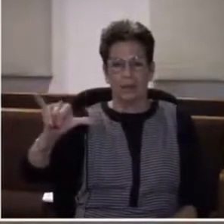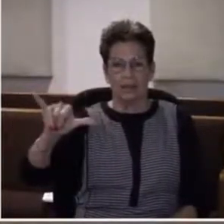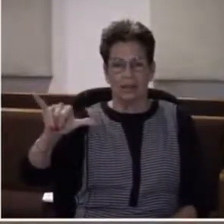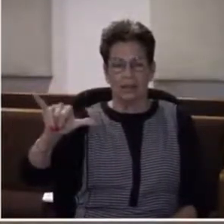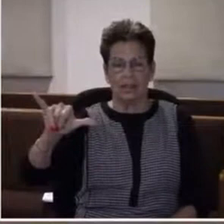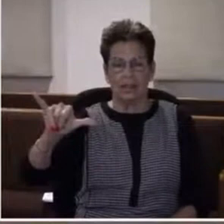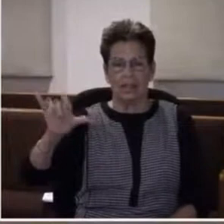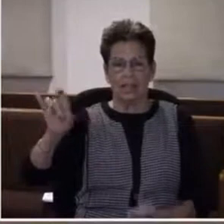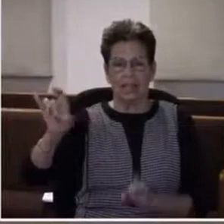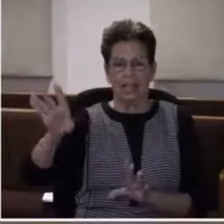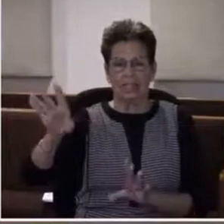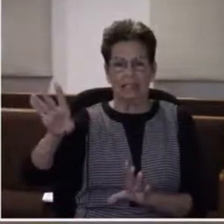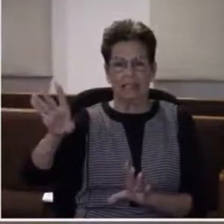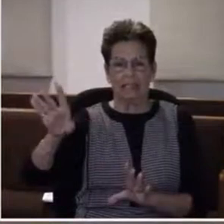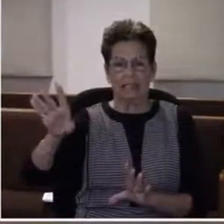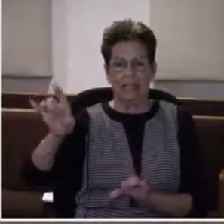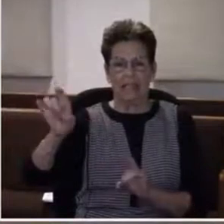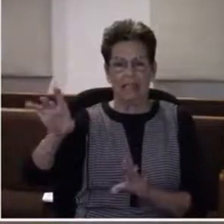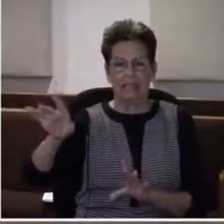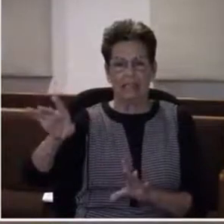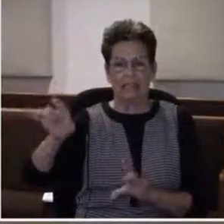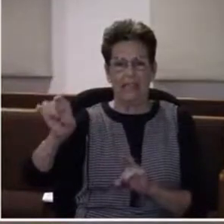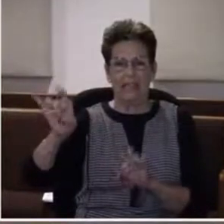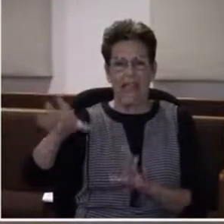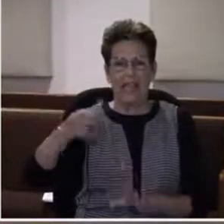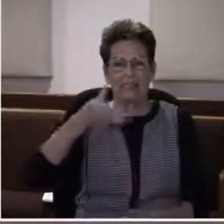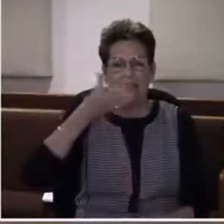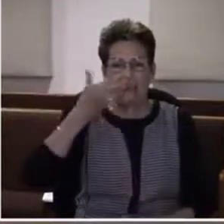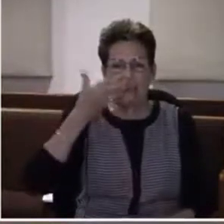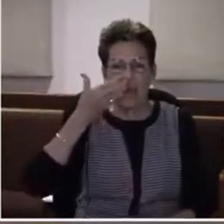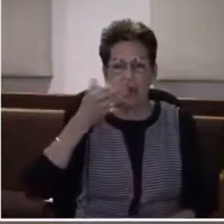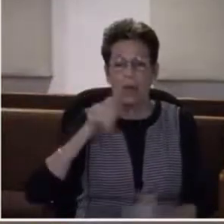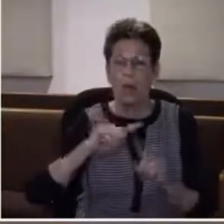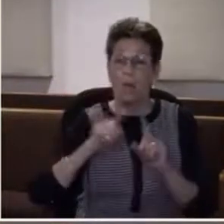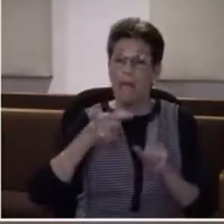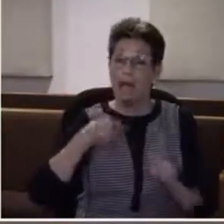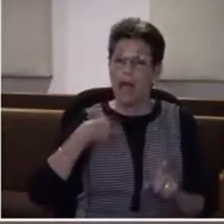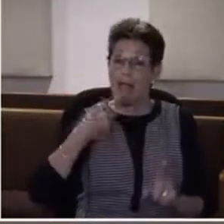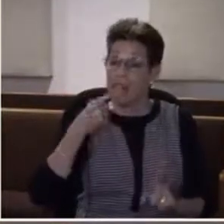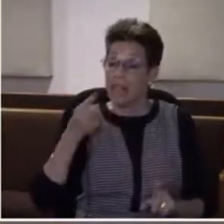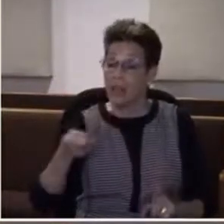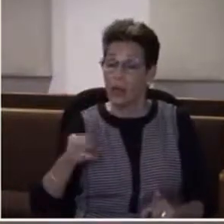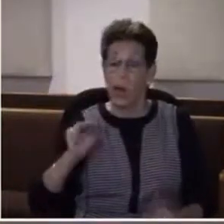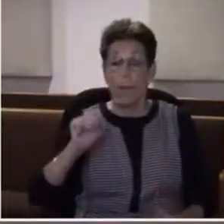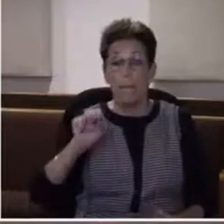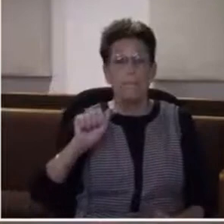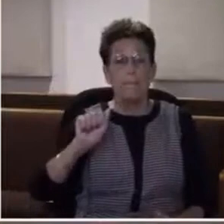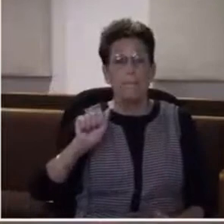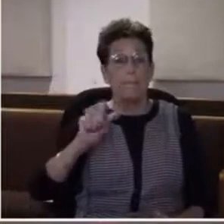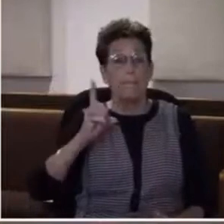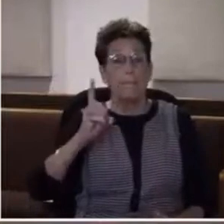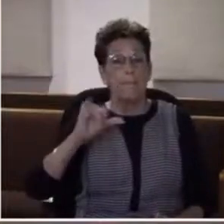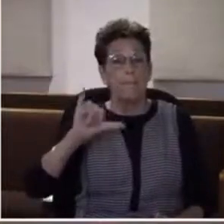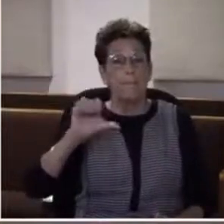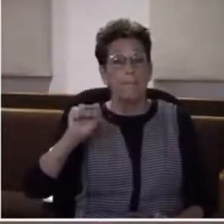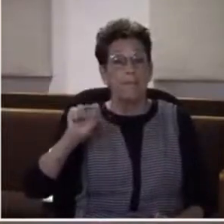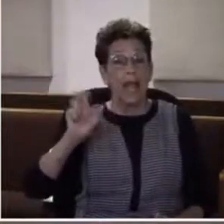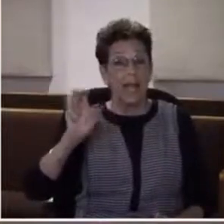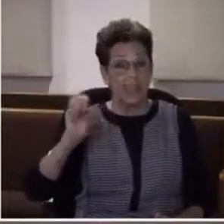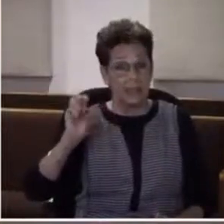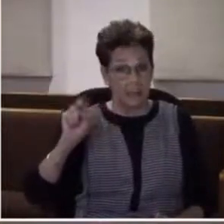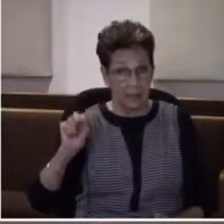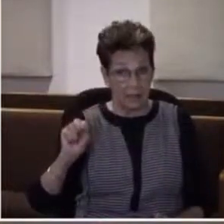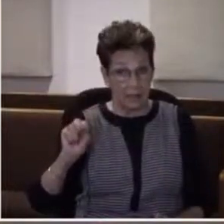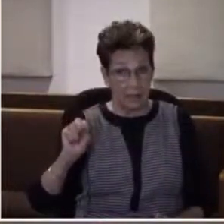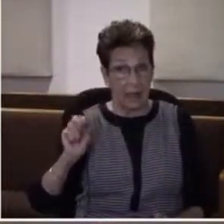like you know what. But I tell her, Madison, it tastes better than